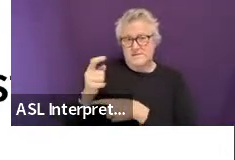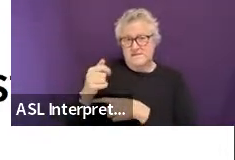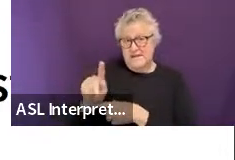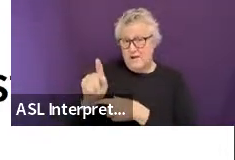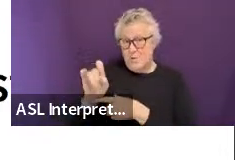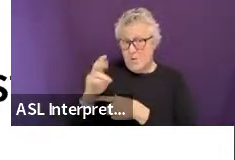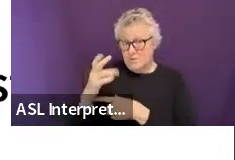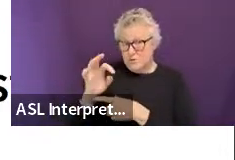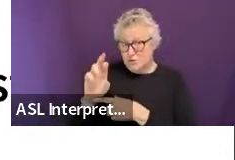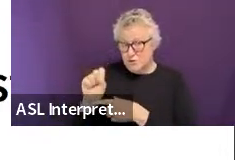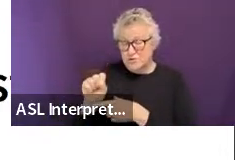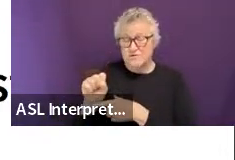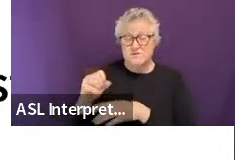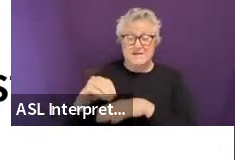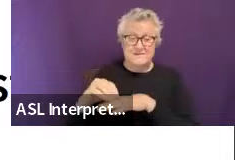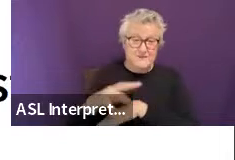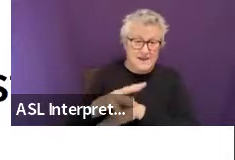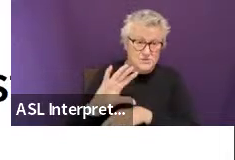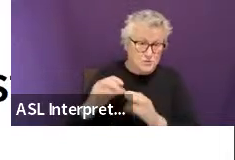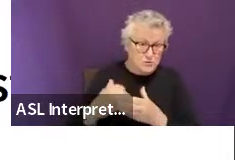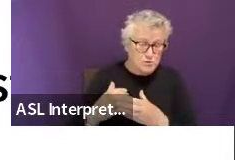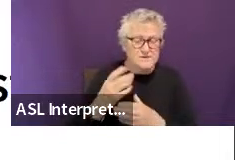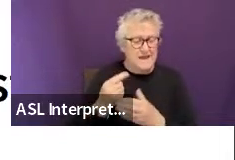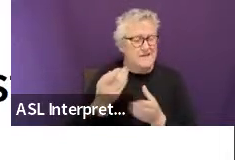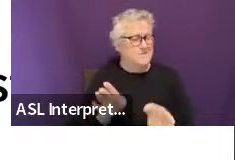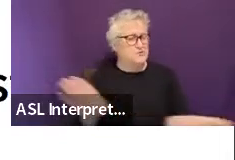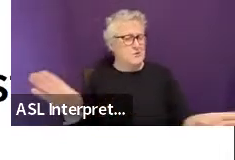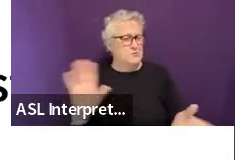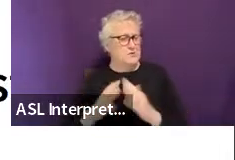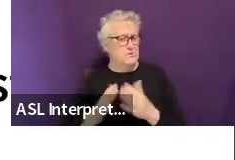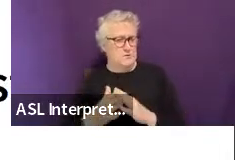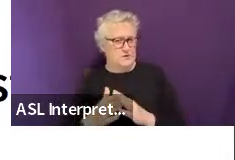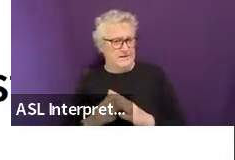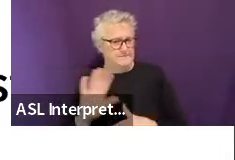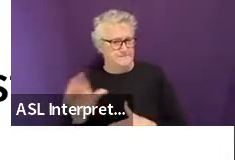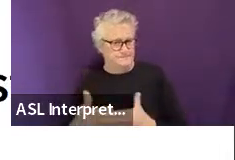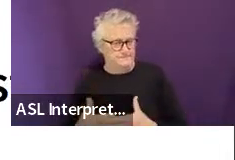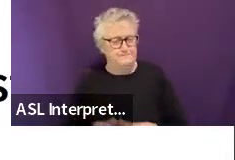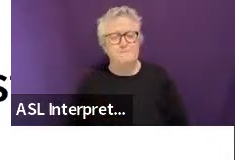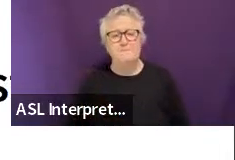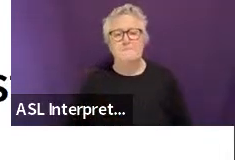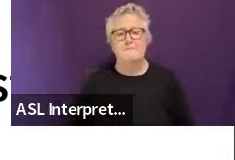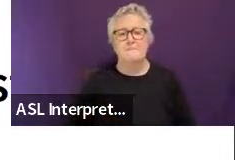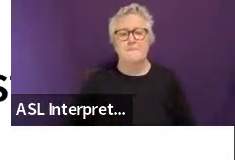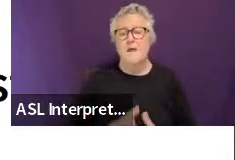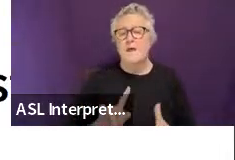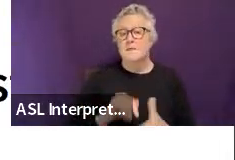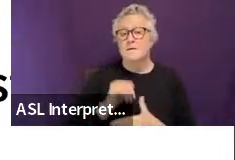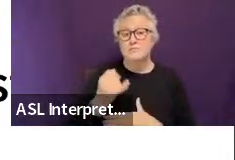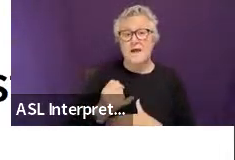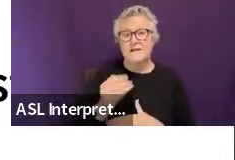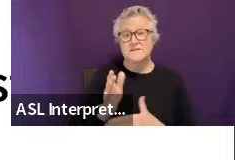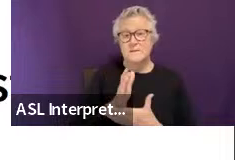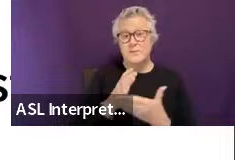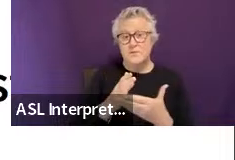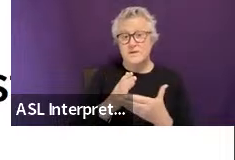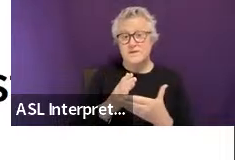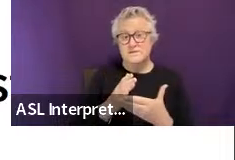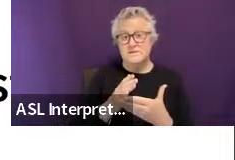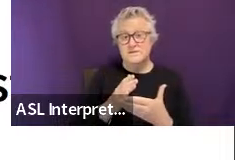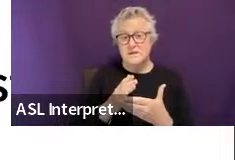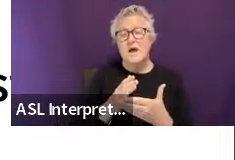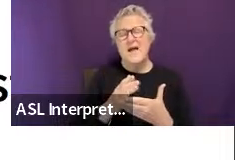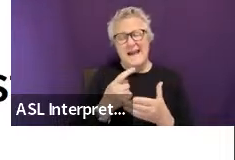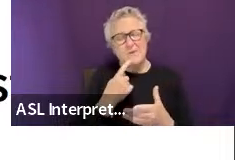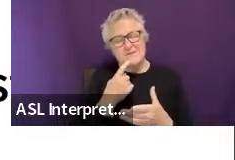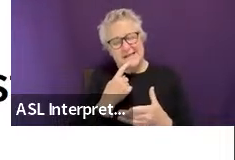advisory groups as well as from the general community. The project components also, and I'll mention this at least 2 or 3